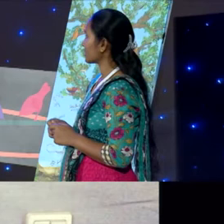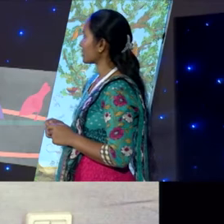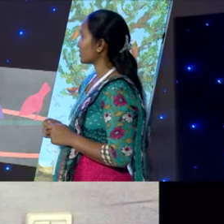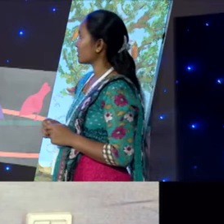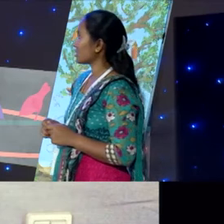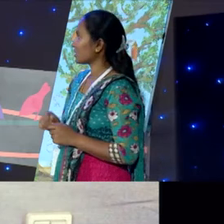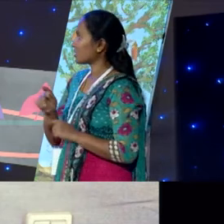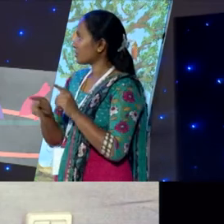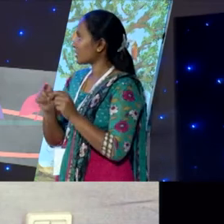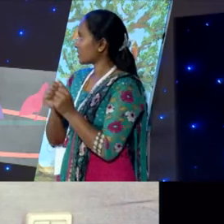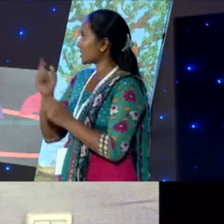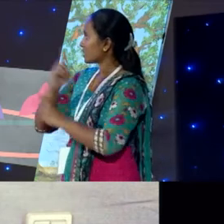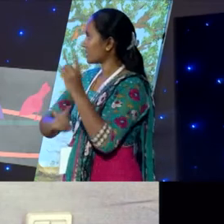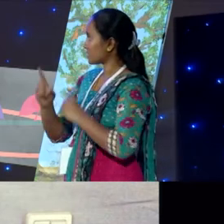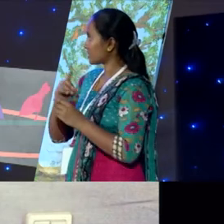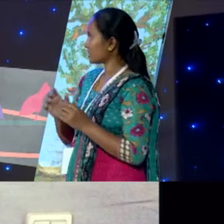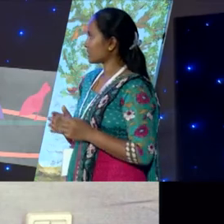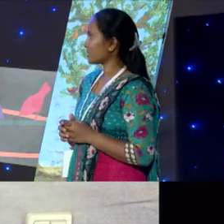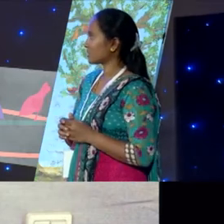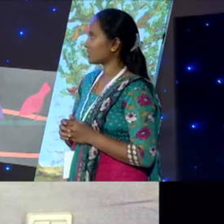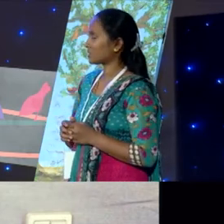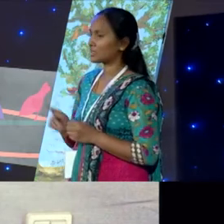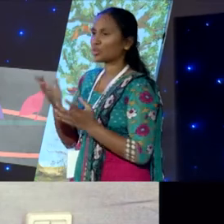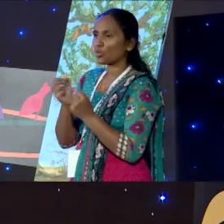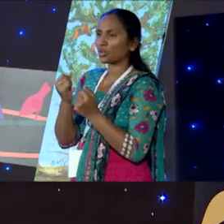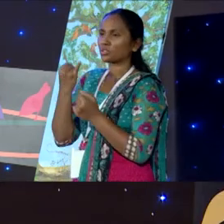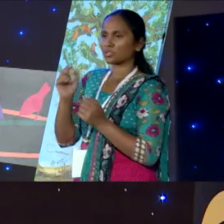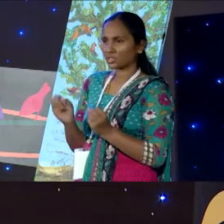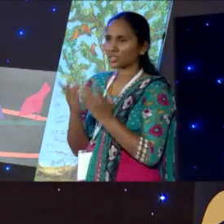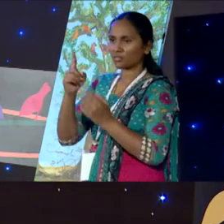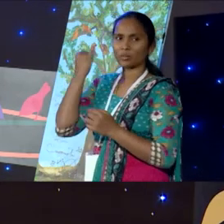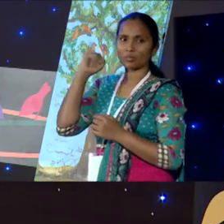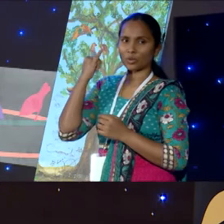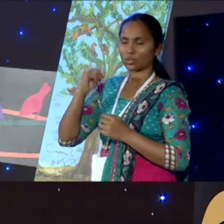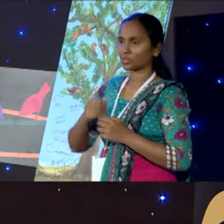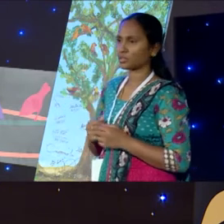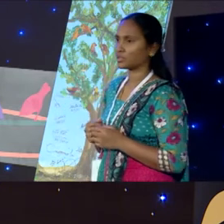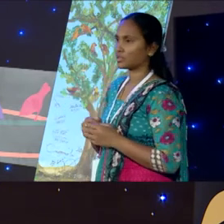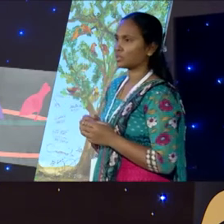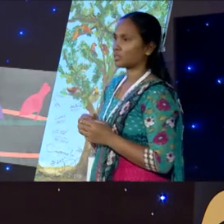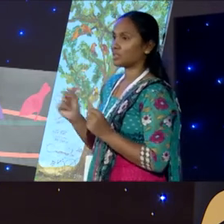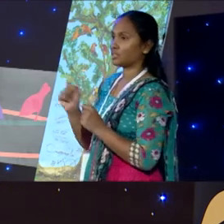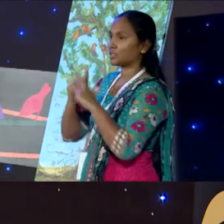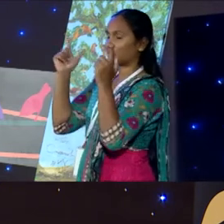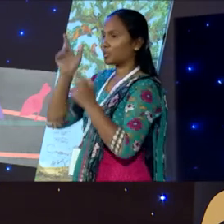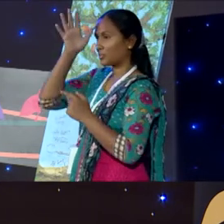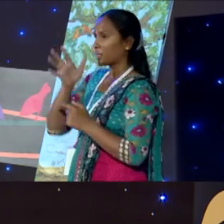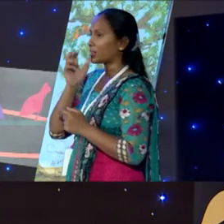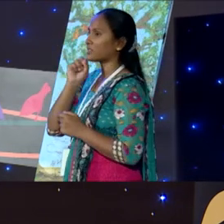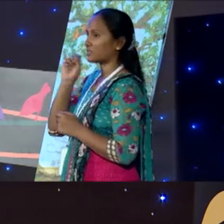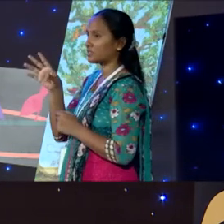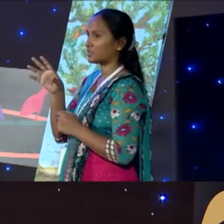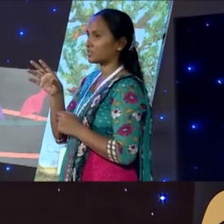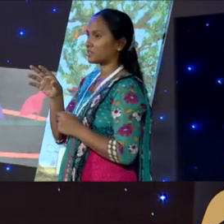disability. I saw a gap and I said, let me just do a project. I don't want to start a company and all. I was unsure what I wanted to do. My parents used to,